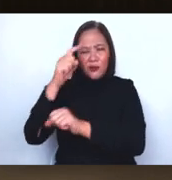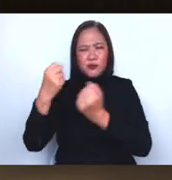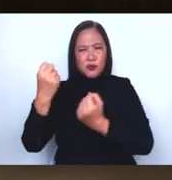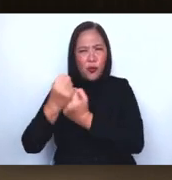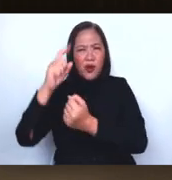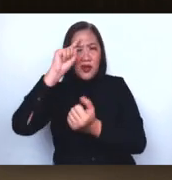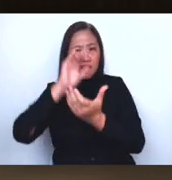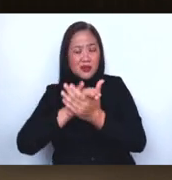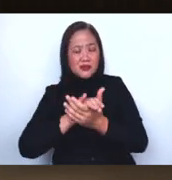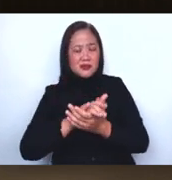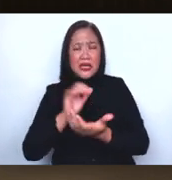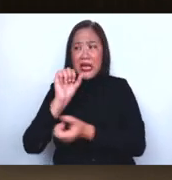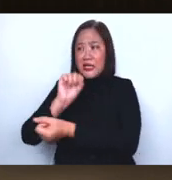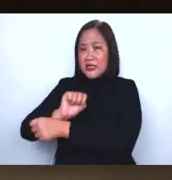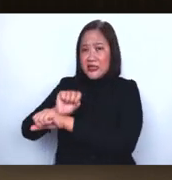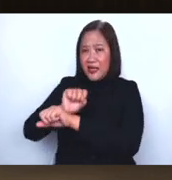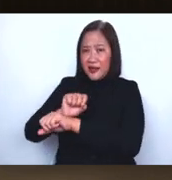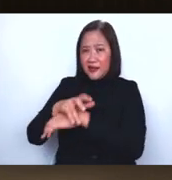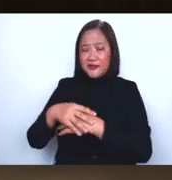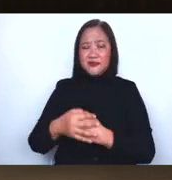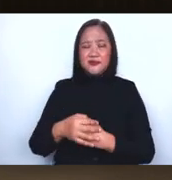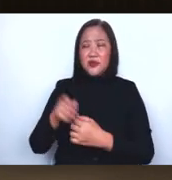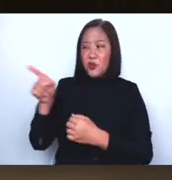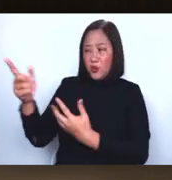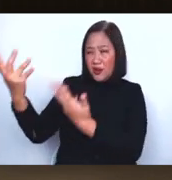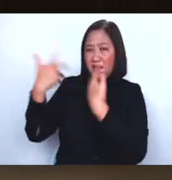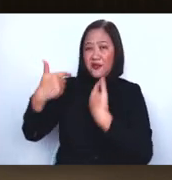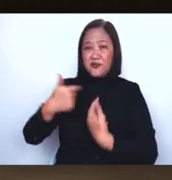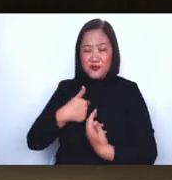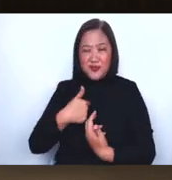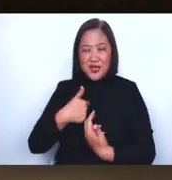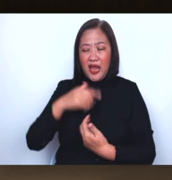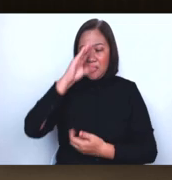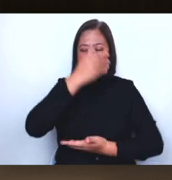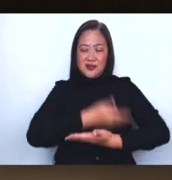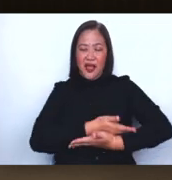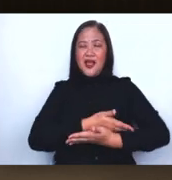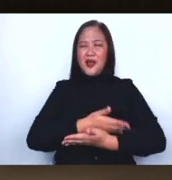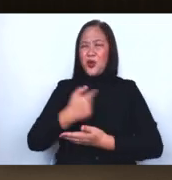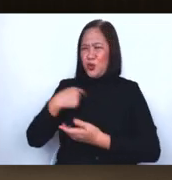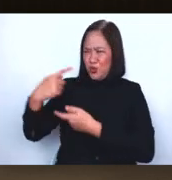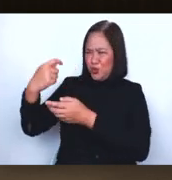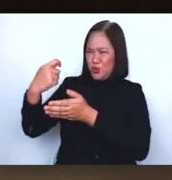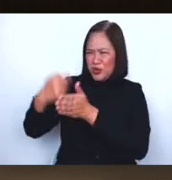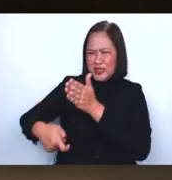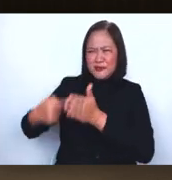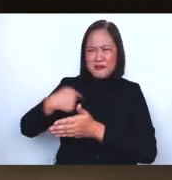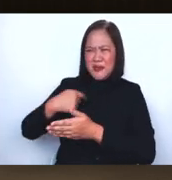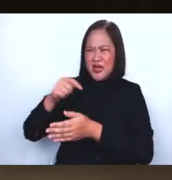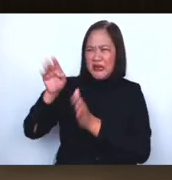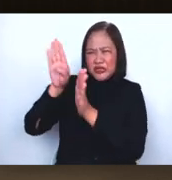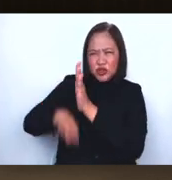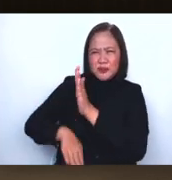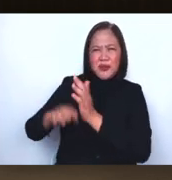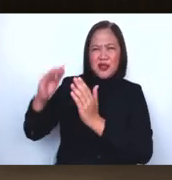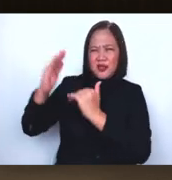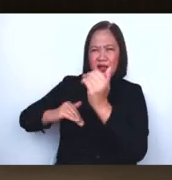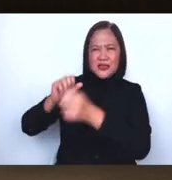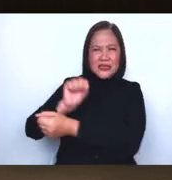her husband. Slave? When you left me and your son, Ernesto, you treated me even less than a